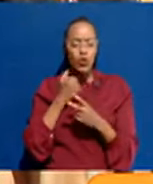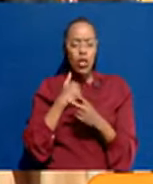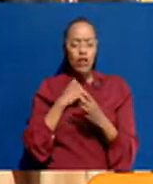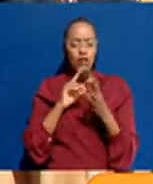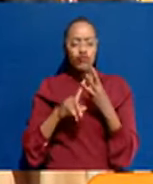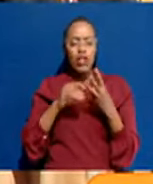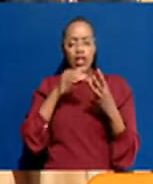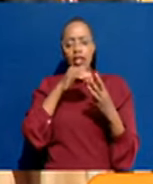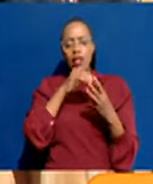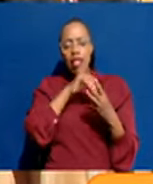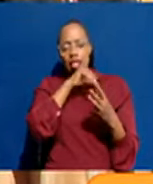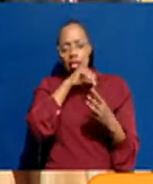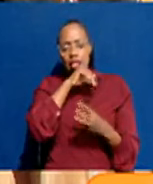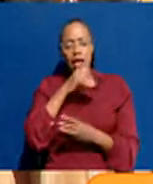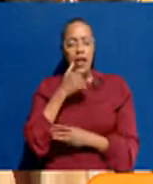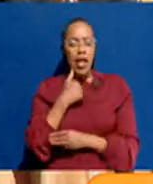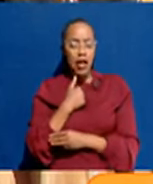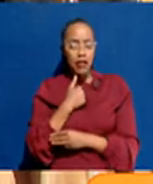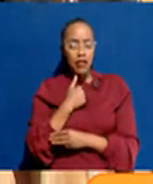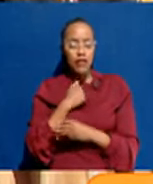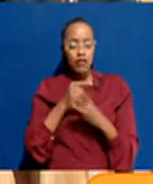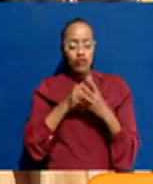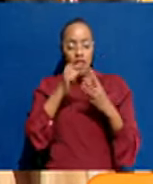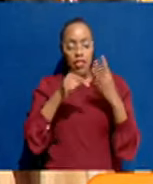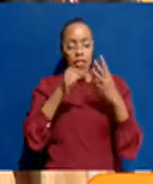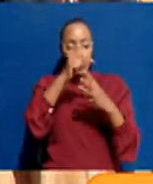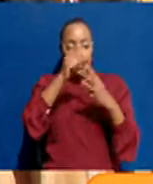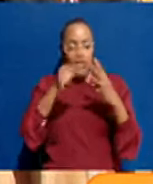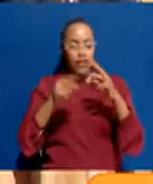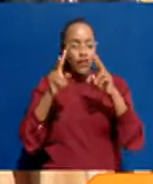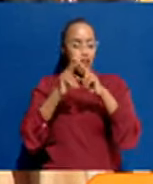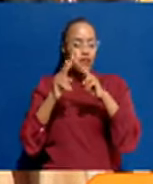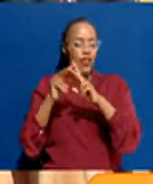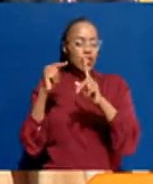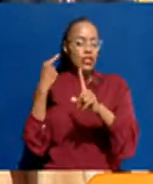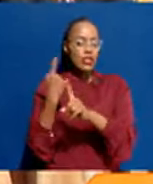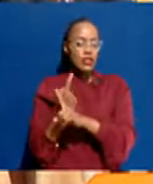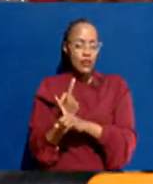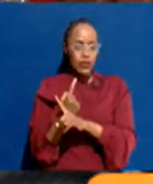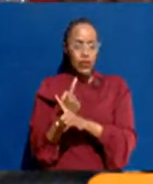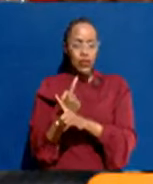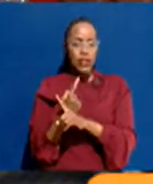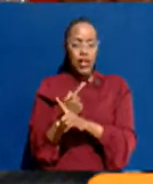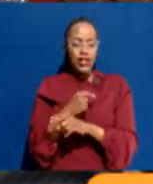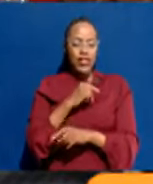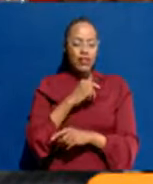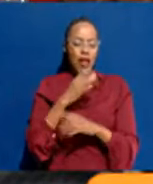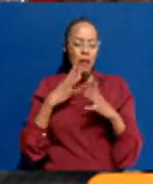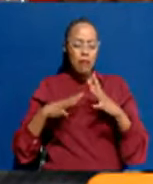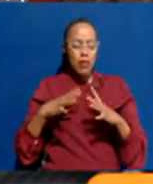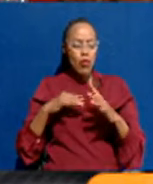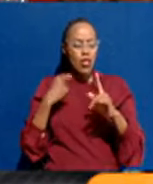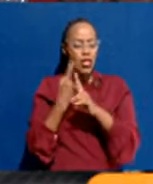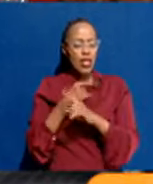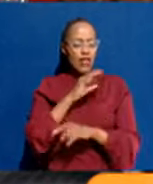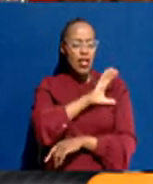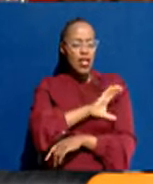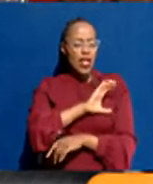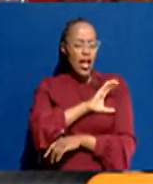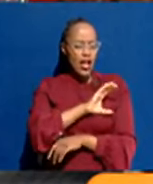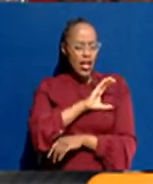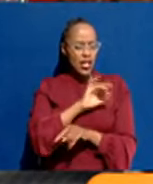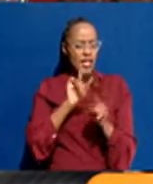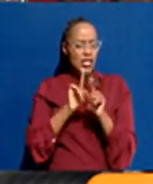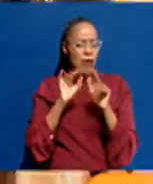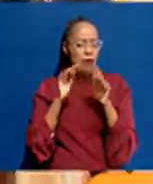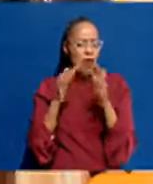Raila Odinga. Yes. And these are three very different personalities. Yes. Even in